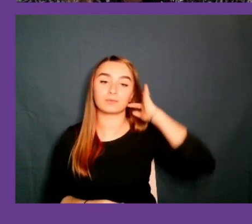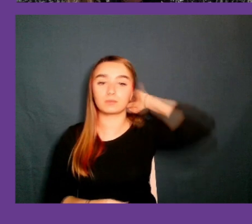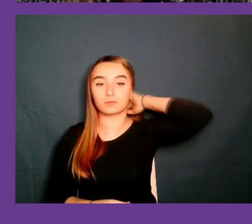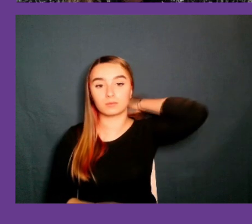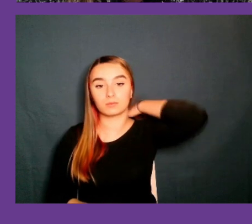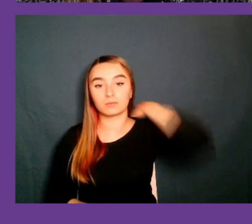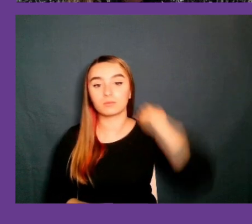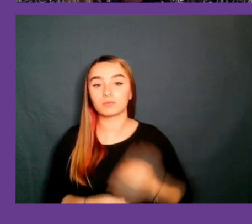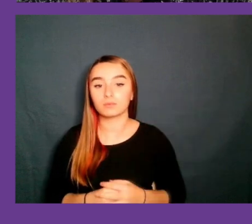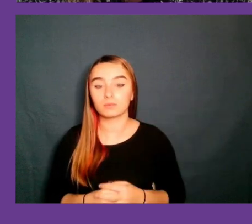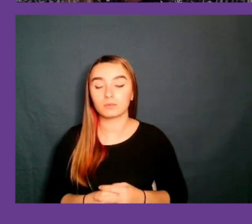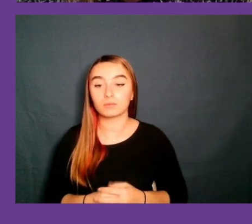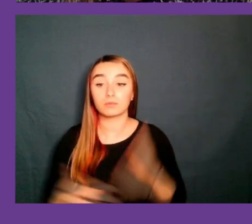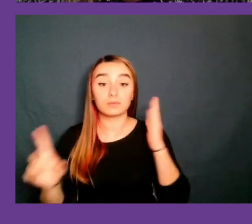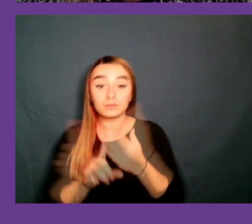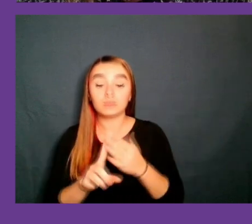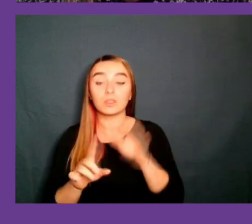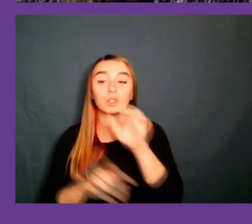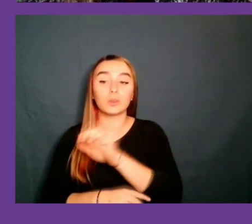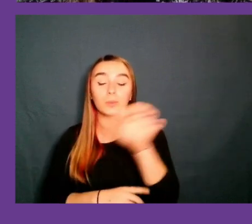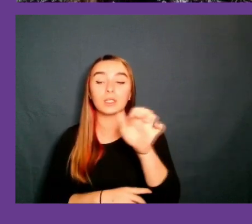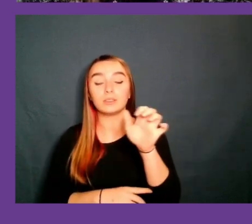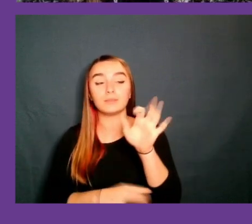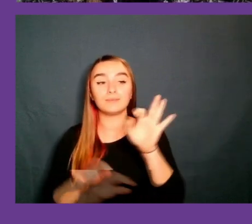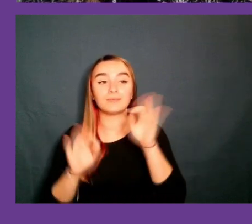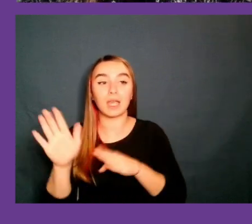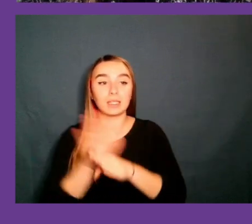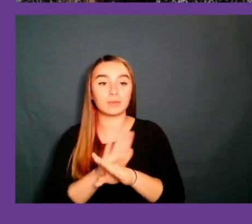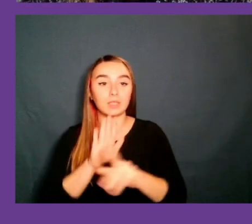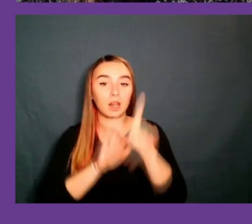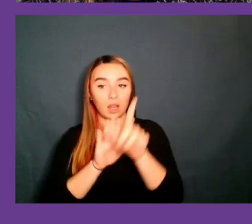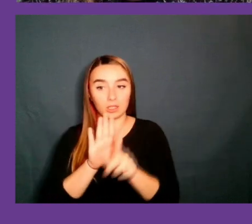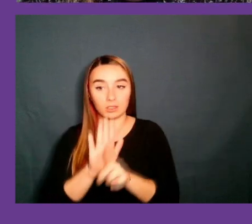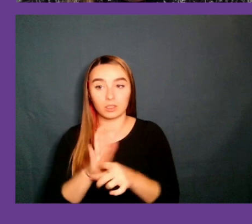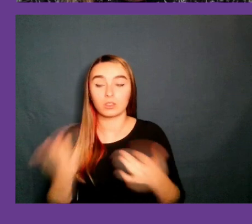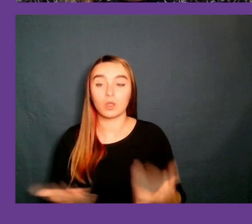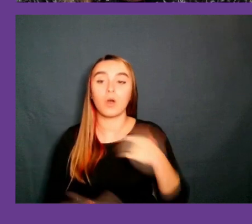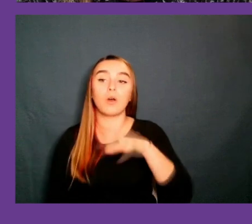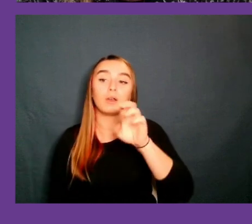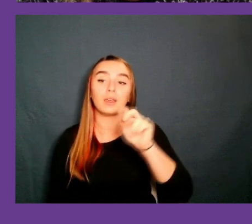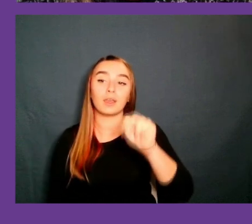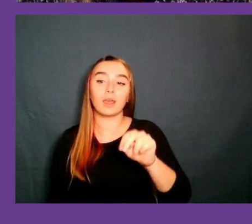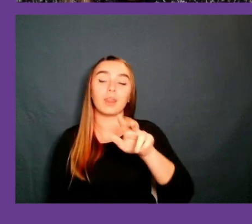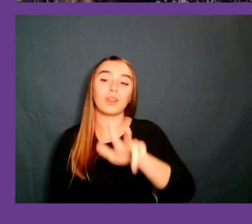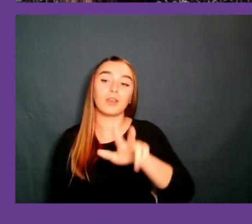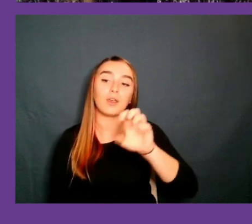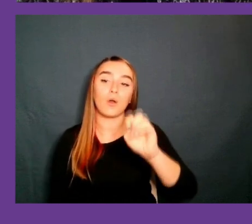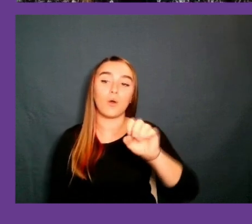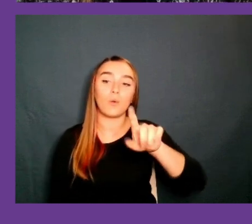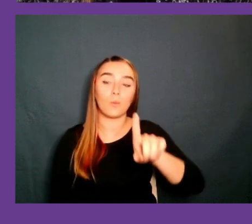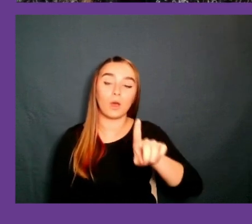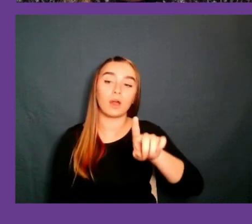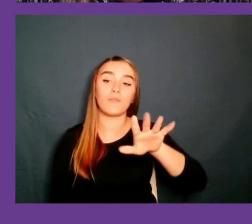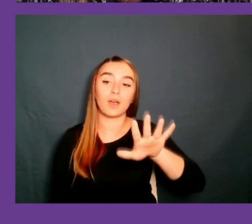European accessibility legislation. So when it comes to the EN 301549, this is a